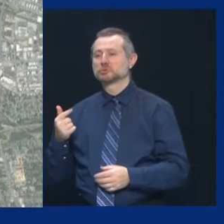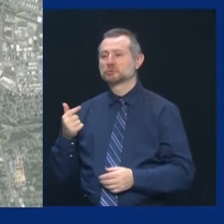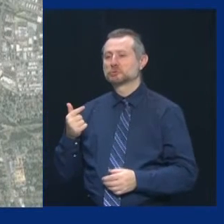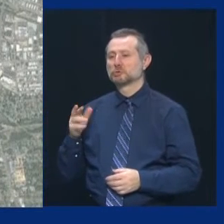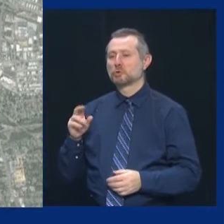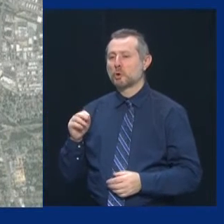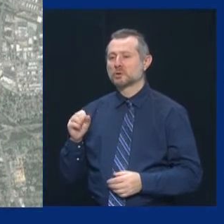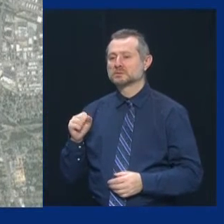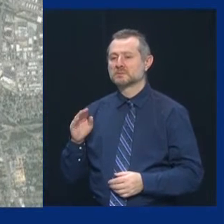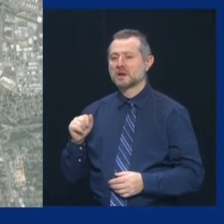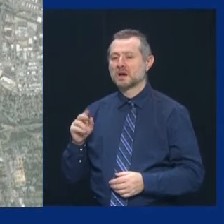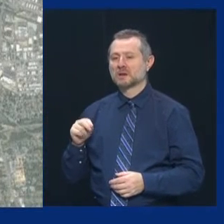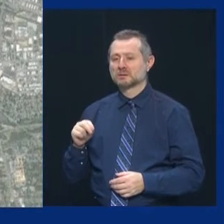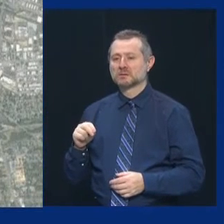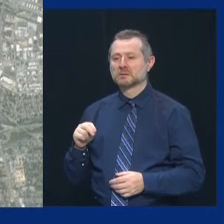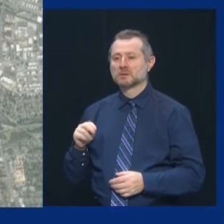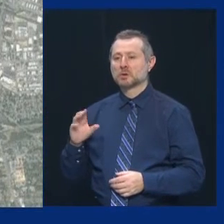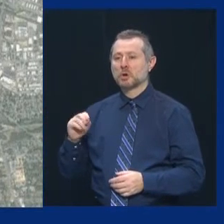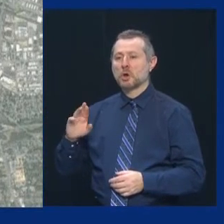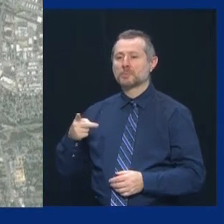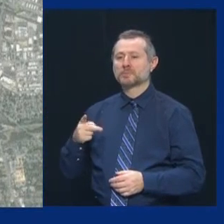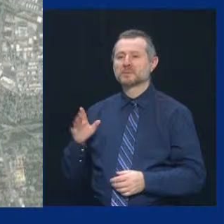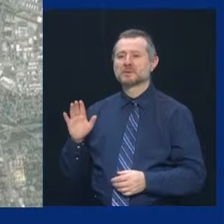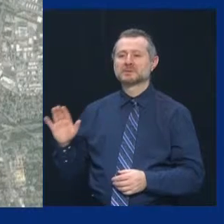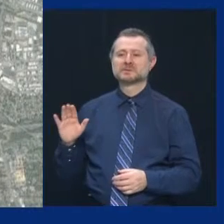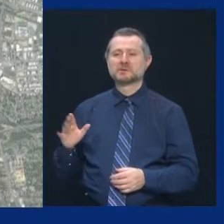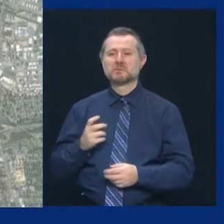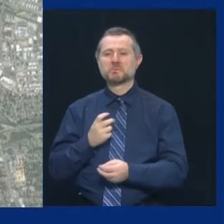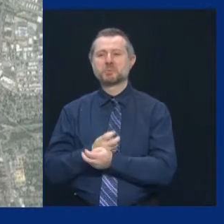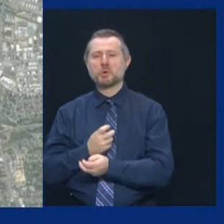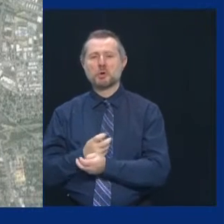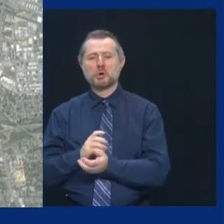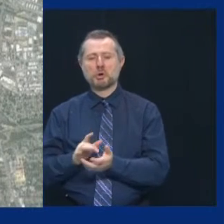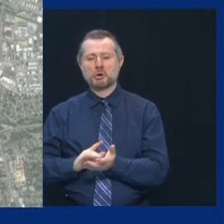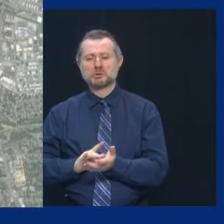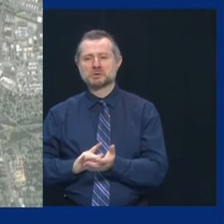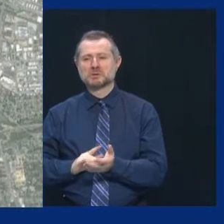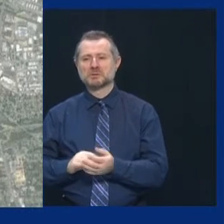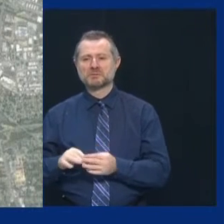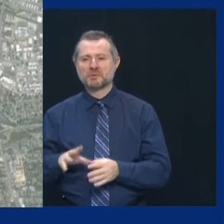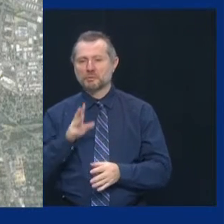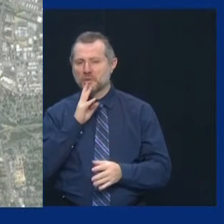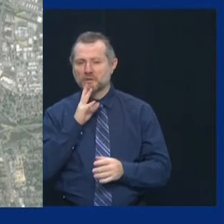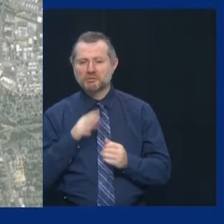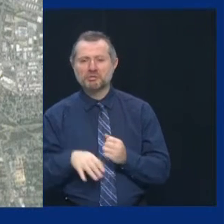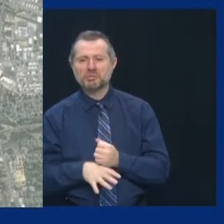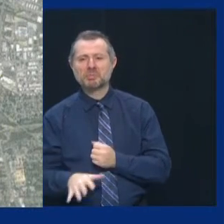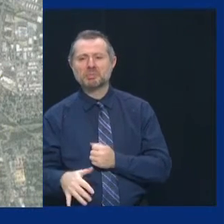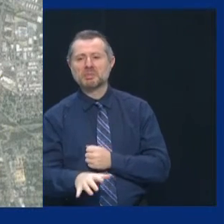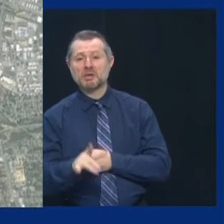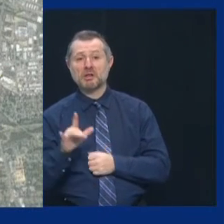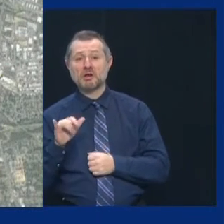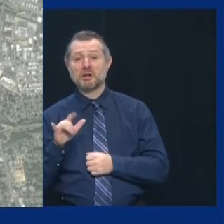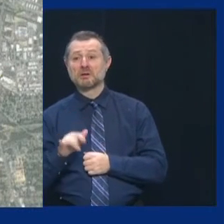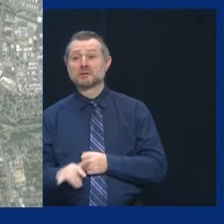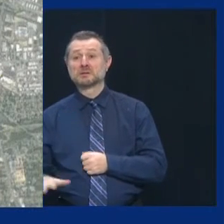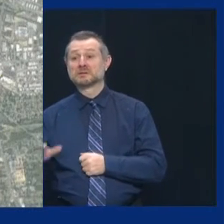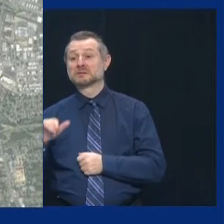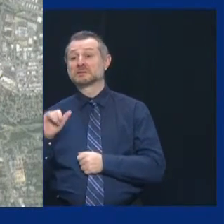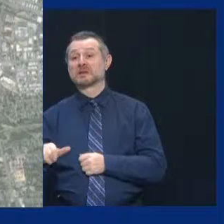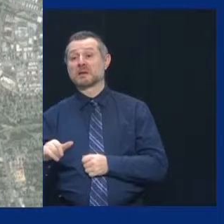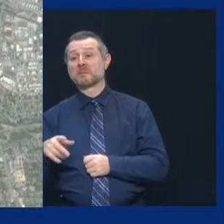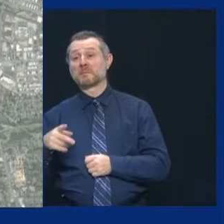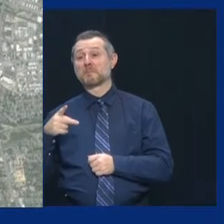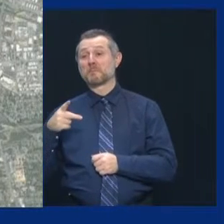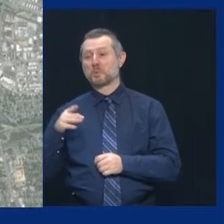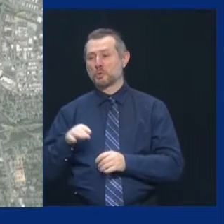chemicals that was in the aquifer on Long Island. And this plume of toxic chemicals was in the